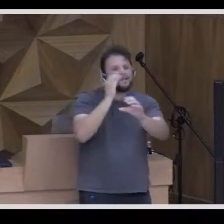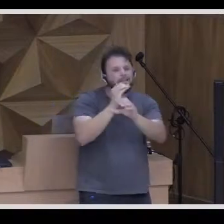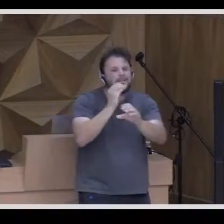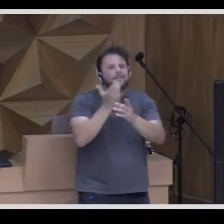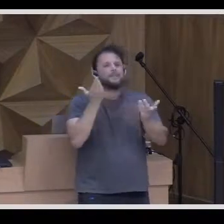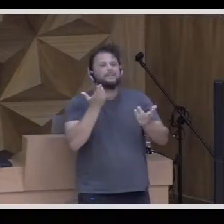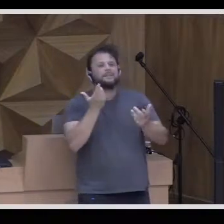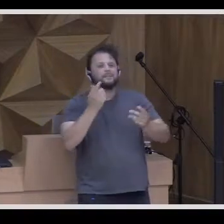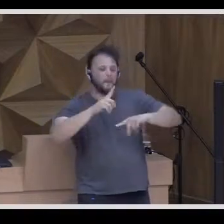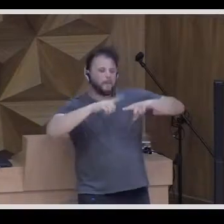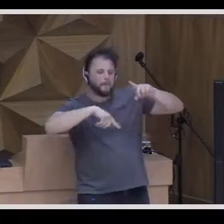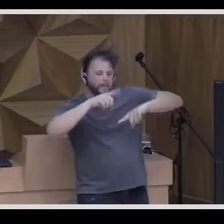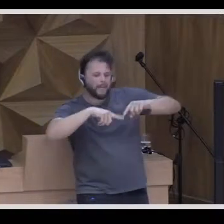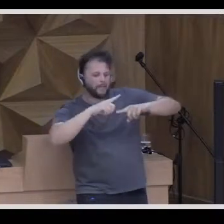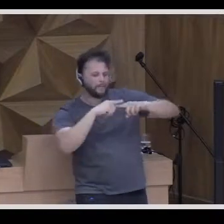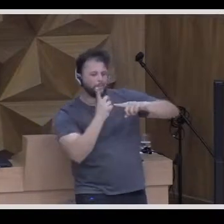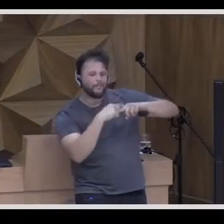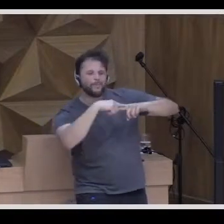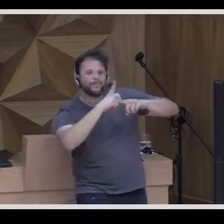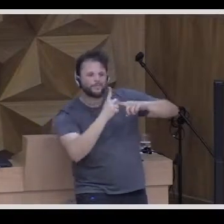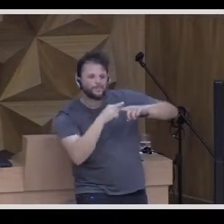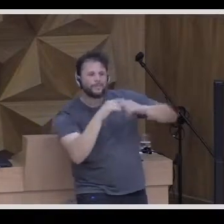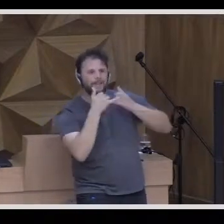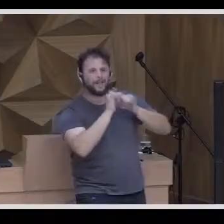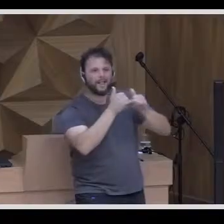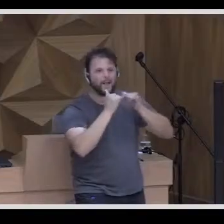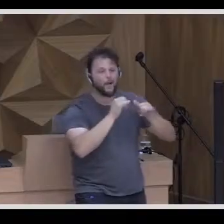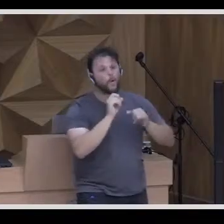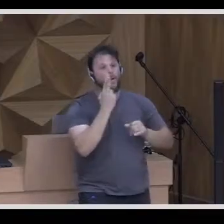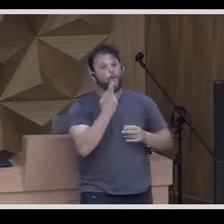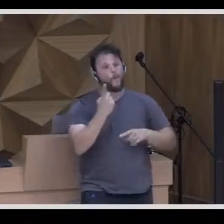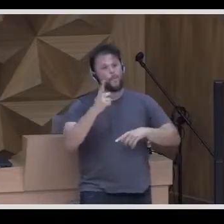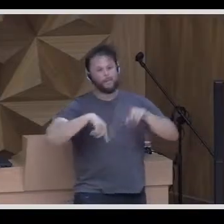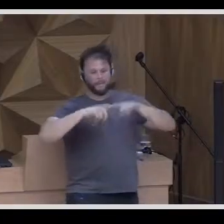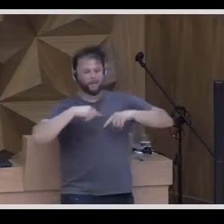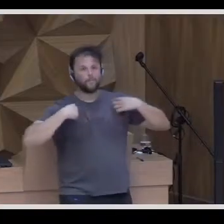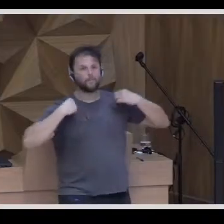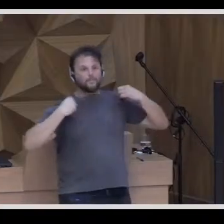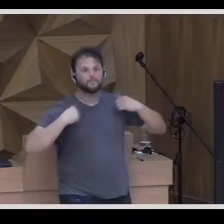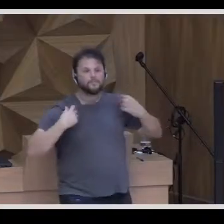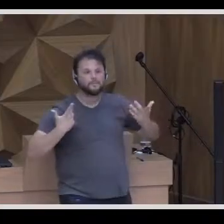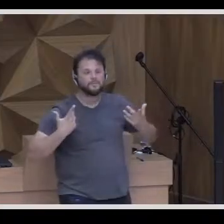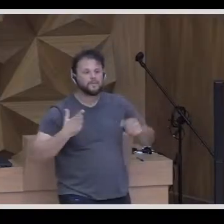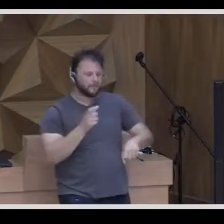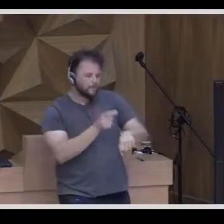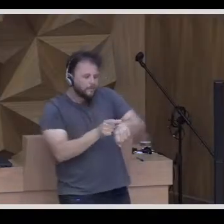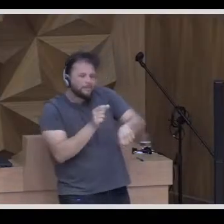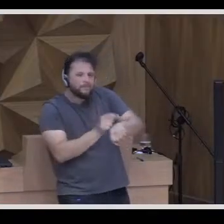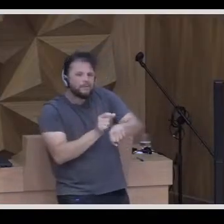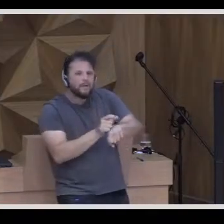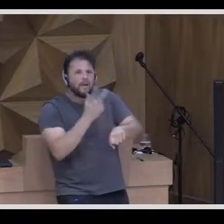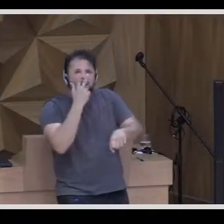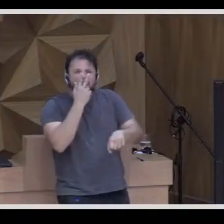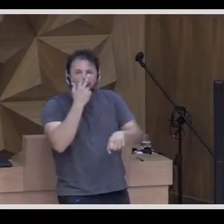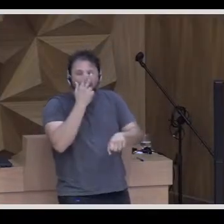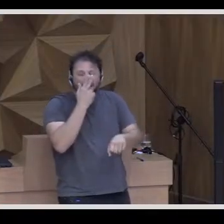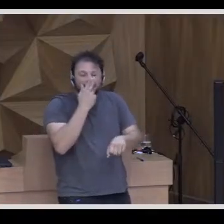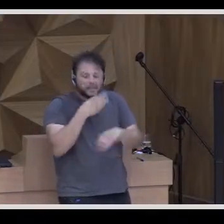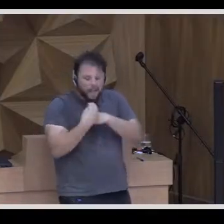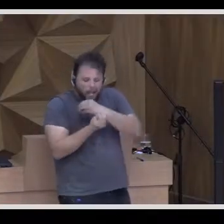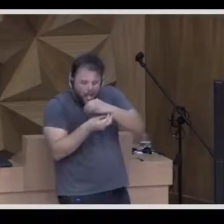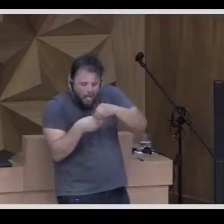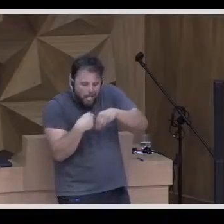informatics, we were seeing that the kind of dilution of HCI and the complete lack of any understanding of